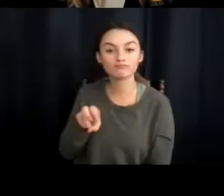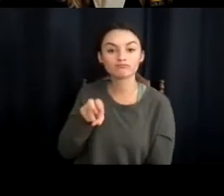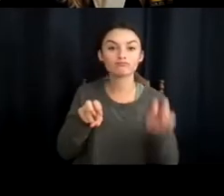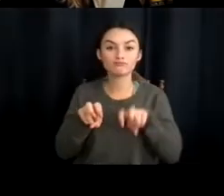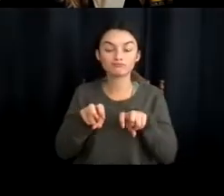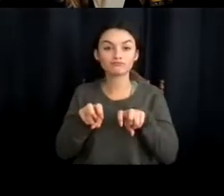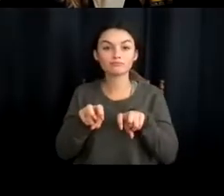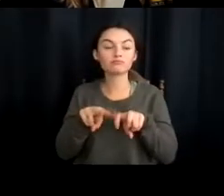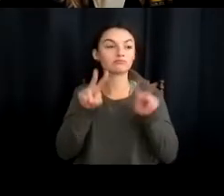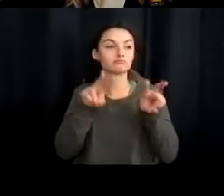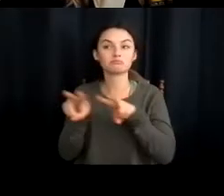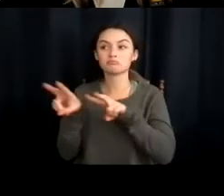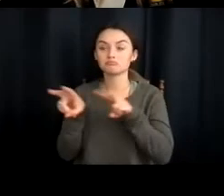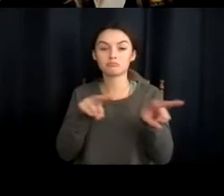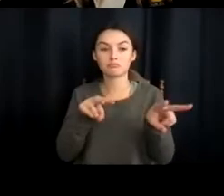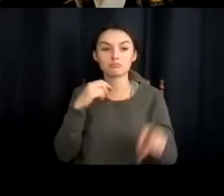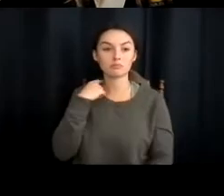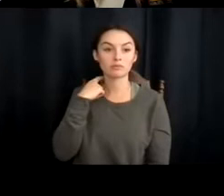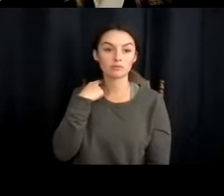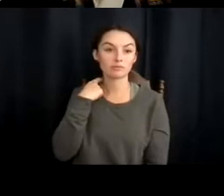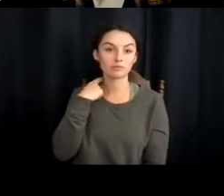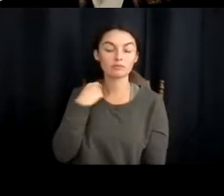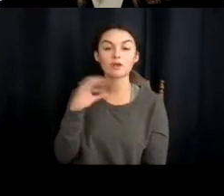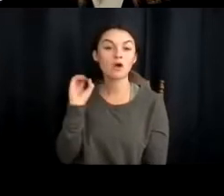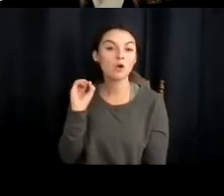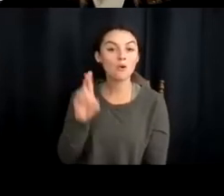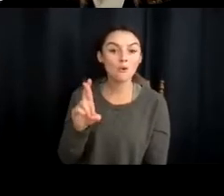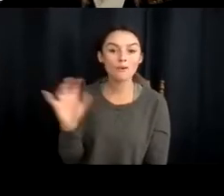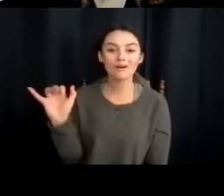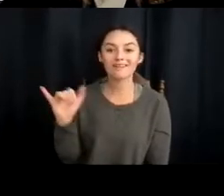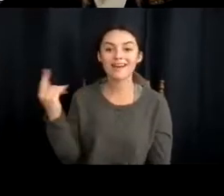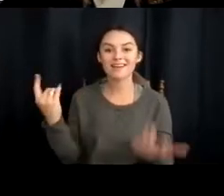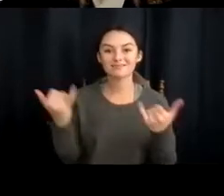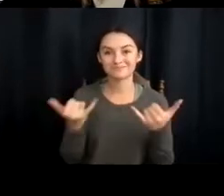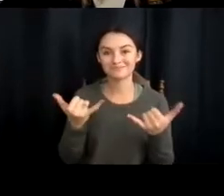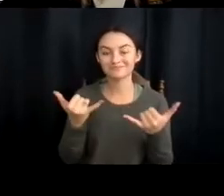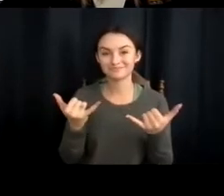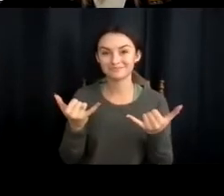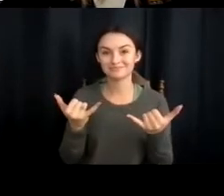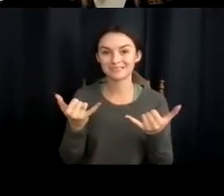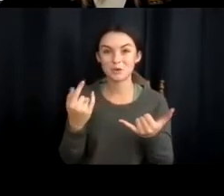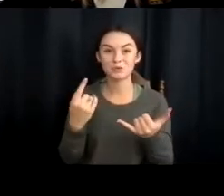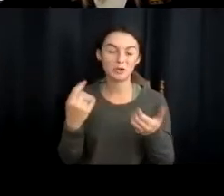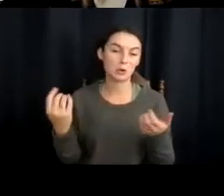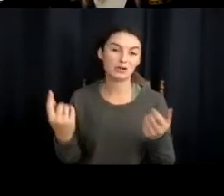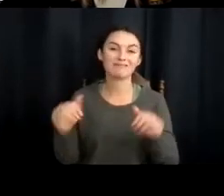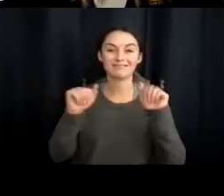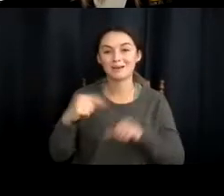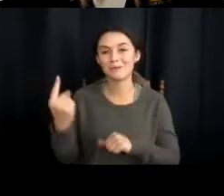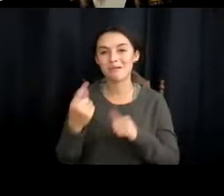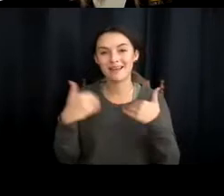life in this viewing gallery, or in cases like today when we're open to authorized personnel only, you can watch them